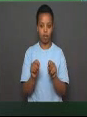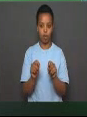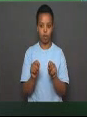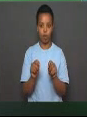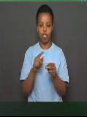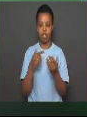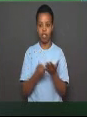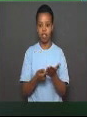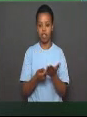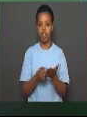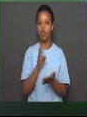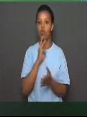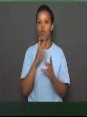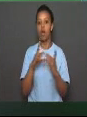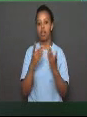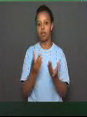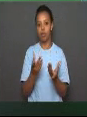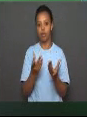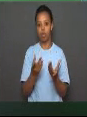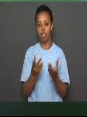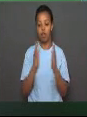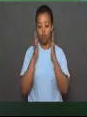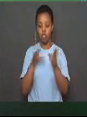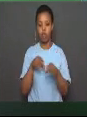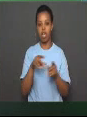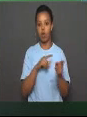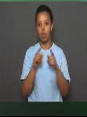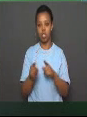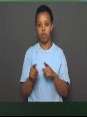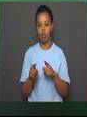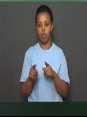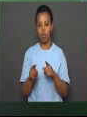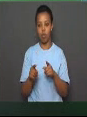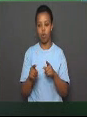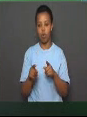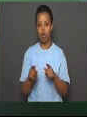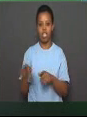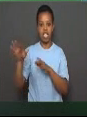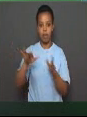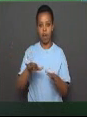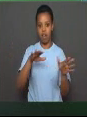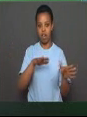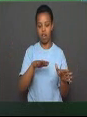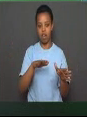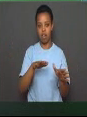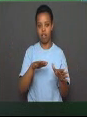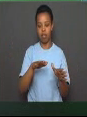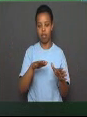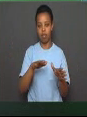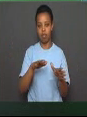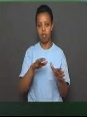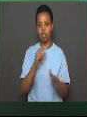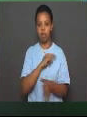on aquatic biomes by focusing on the marine biome. We will